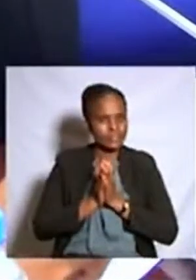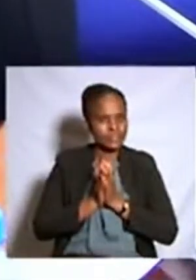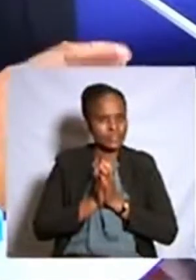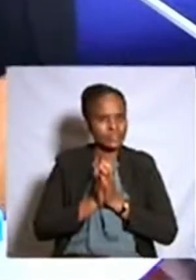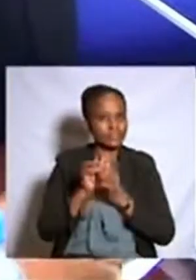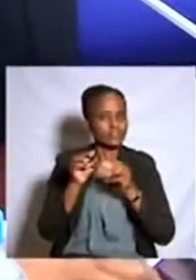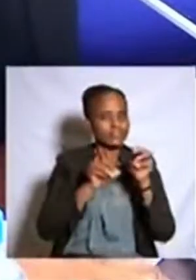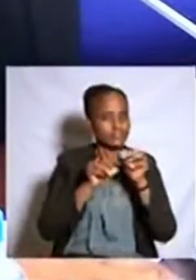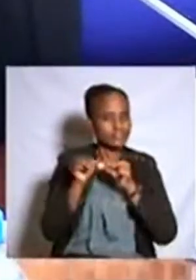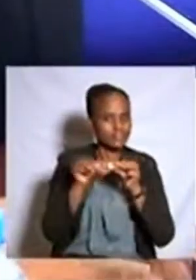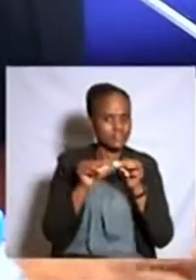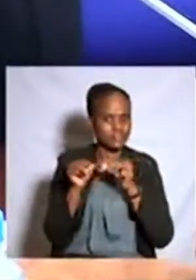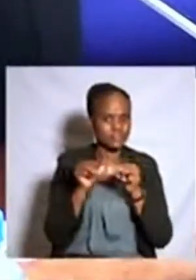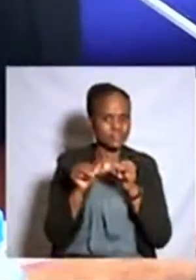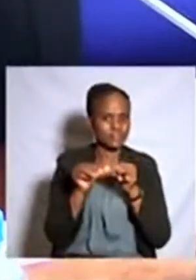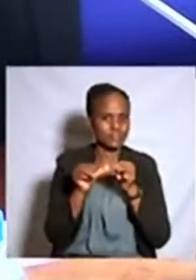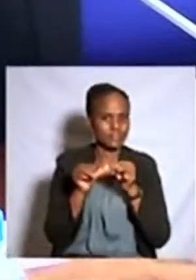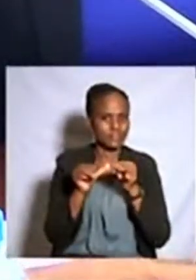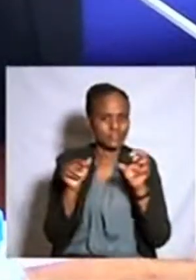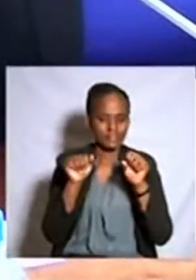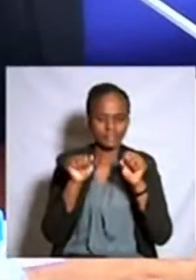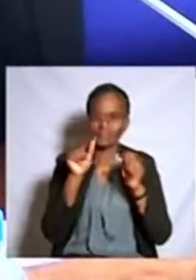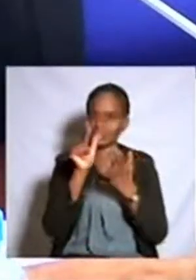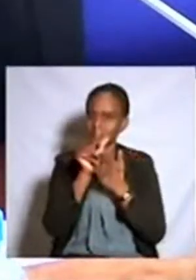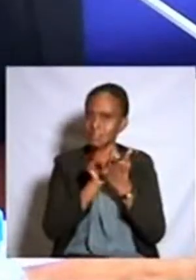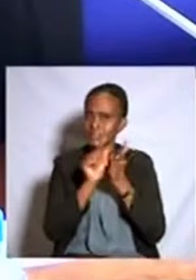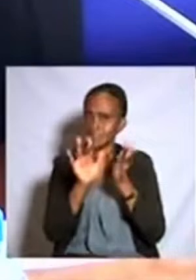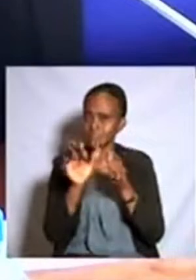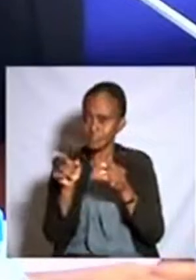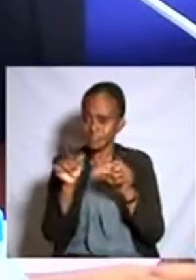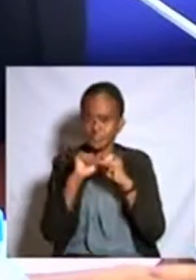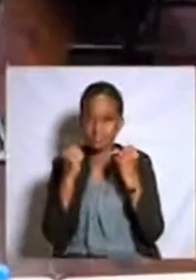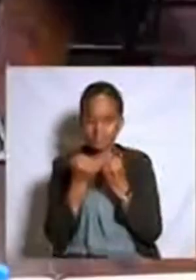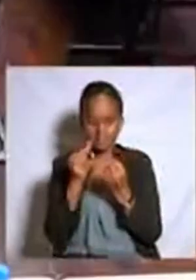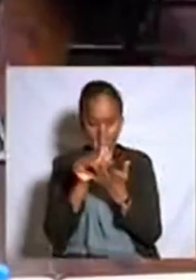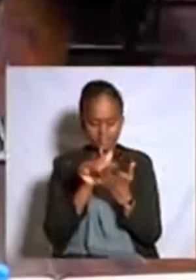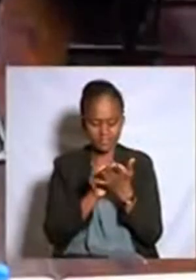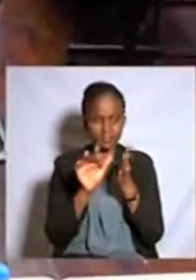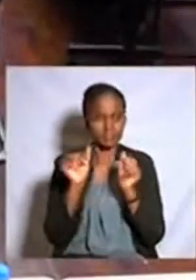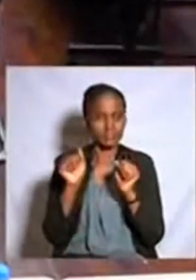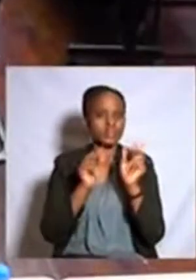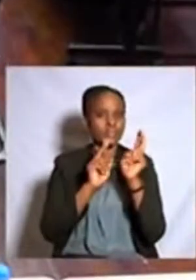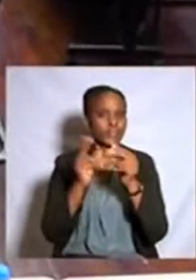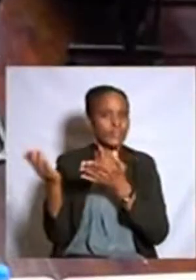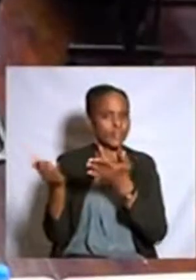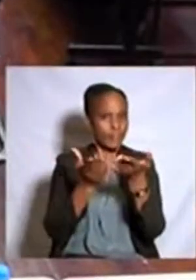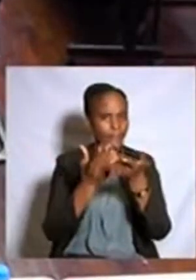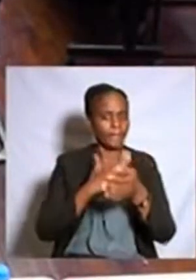management, I think the society secretary that probably maybe to answer that one. Please.